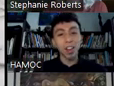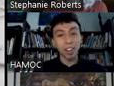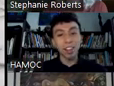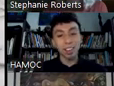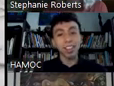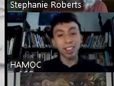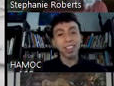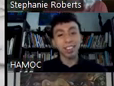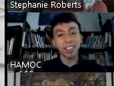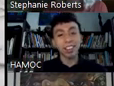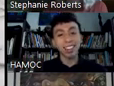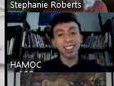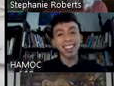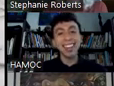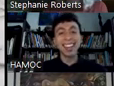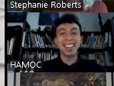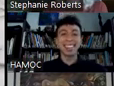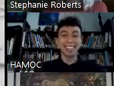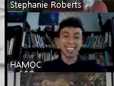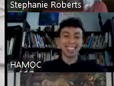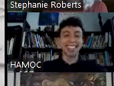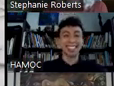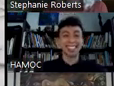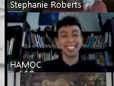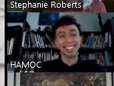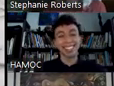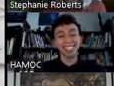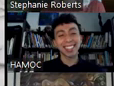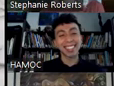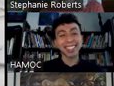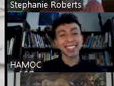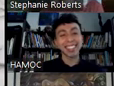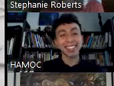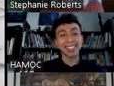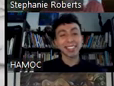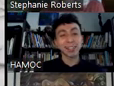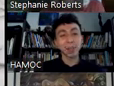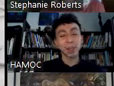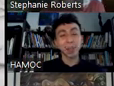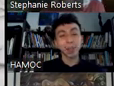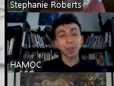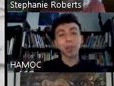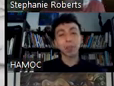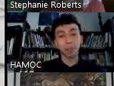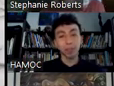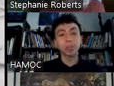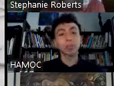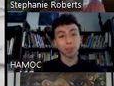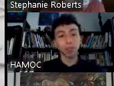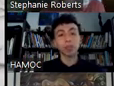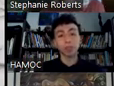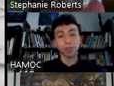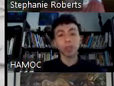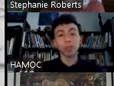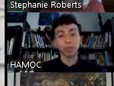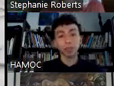And I guess also because I know my sister really well too, that definitely helped the painting process of like being able to